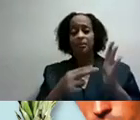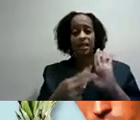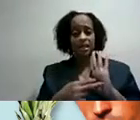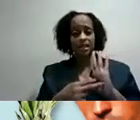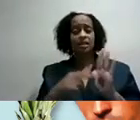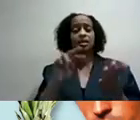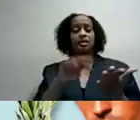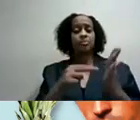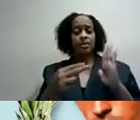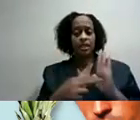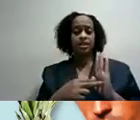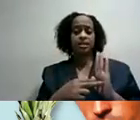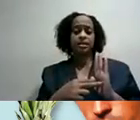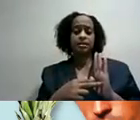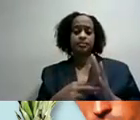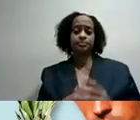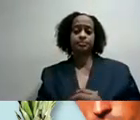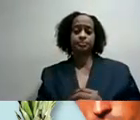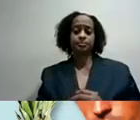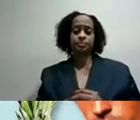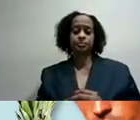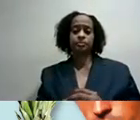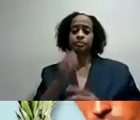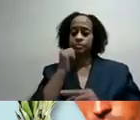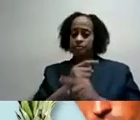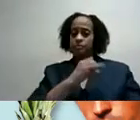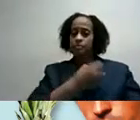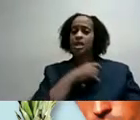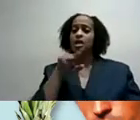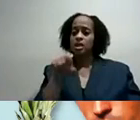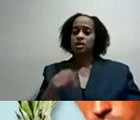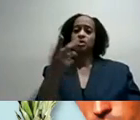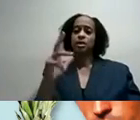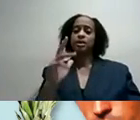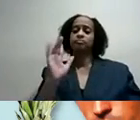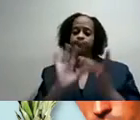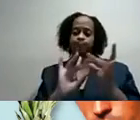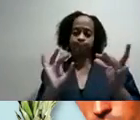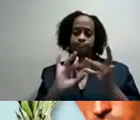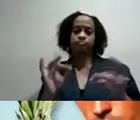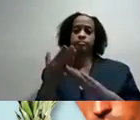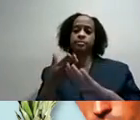It means that, and Sister Jackson, you had alluded to it before,